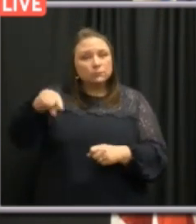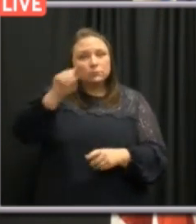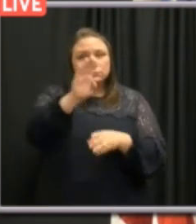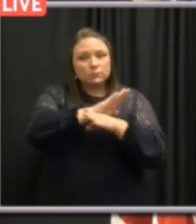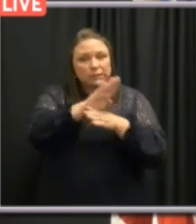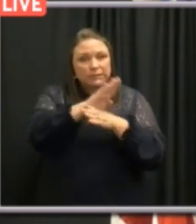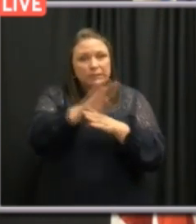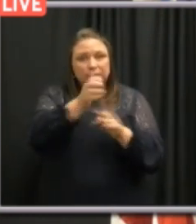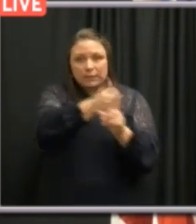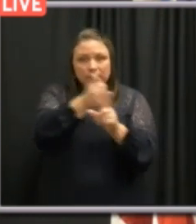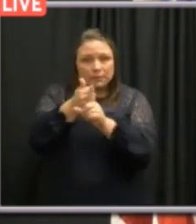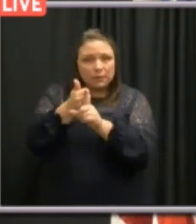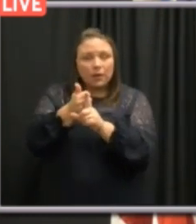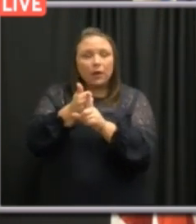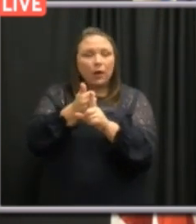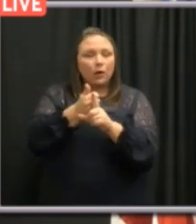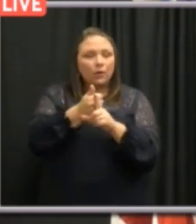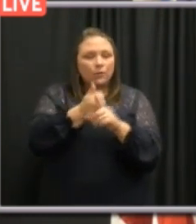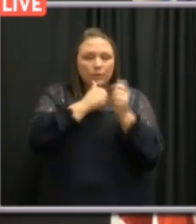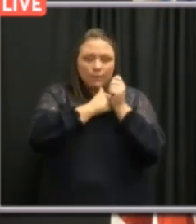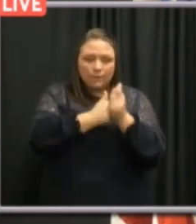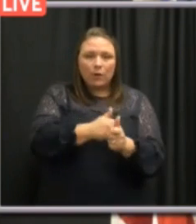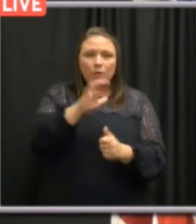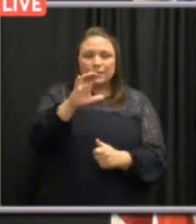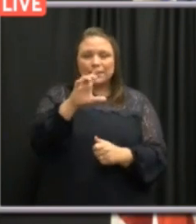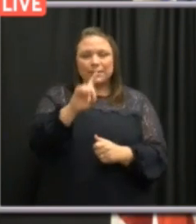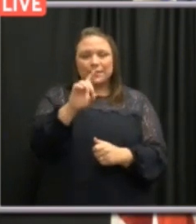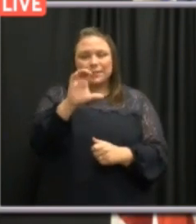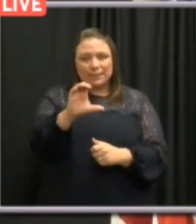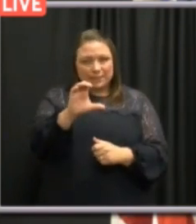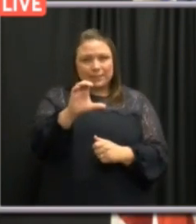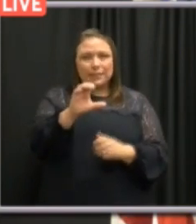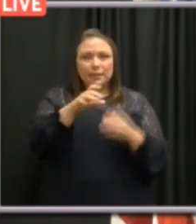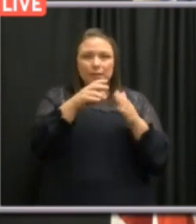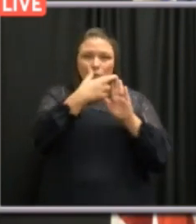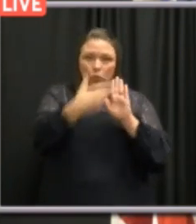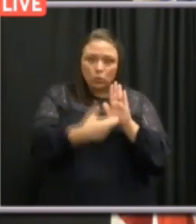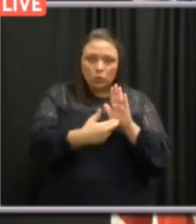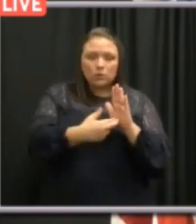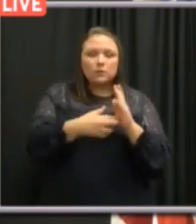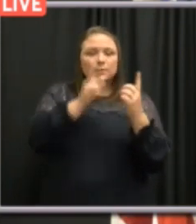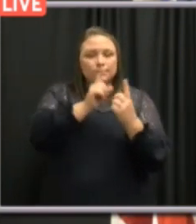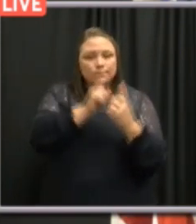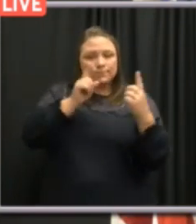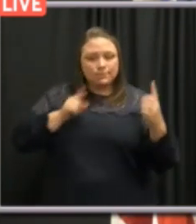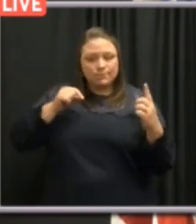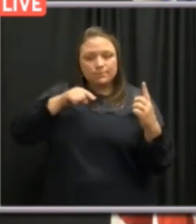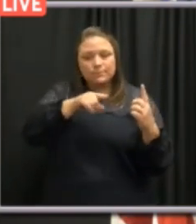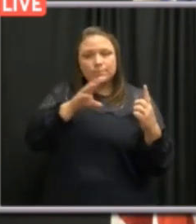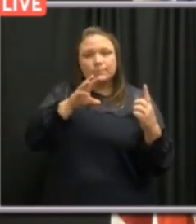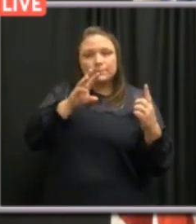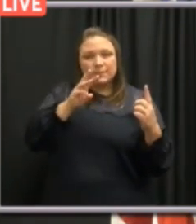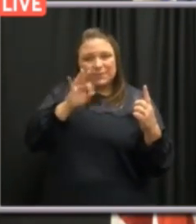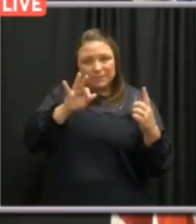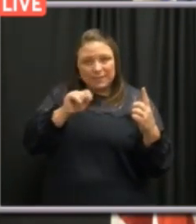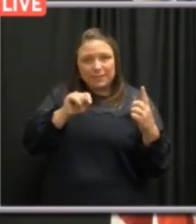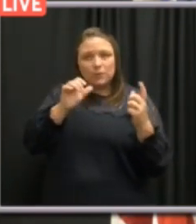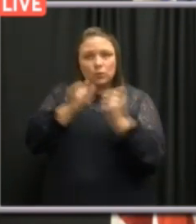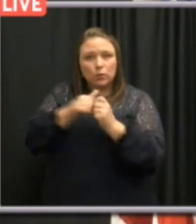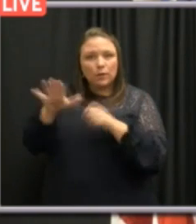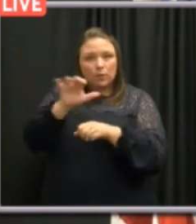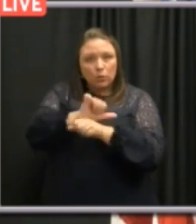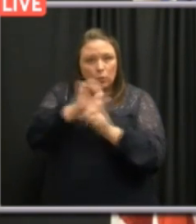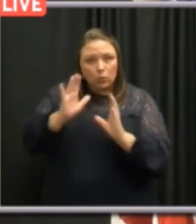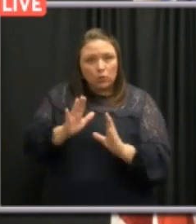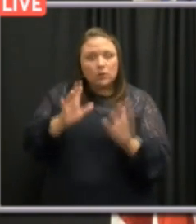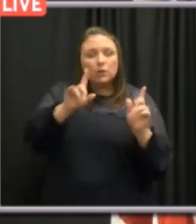are practicing CDC guidelines, social distancing inside with their employees, and that